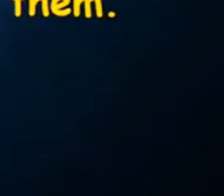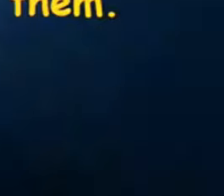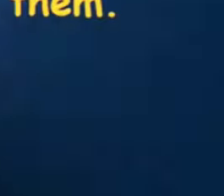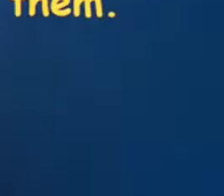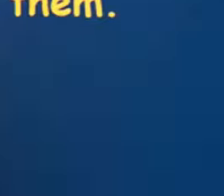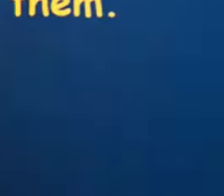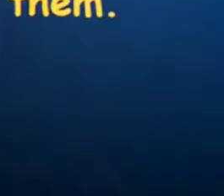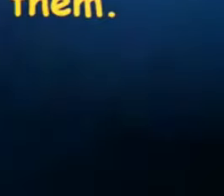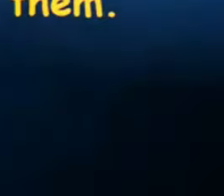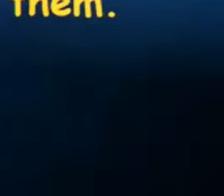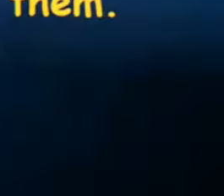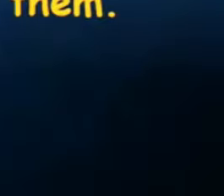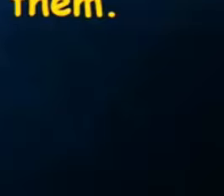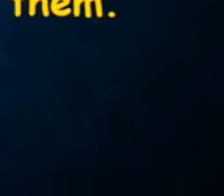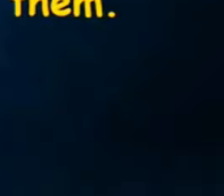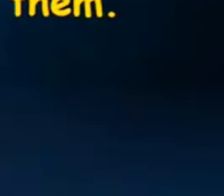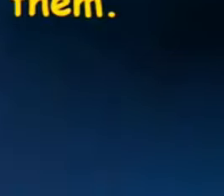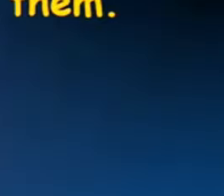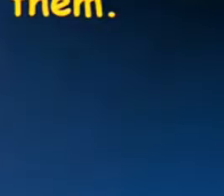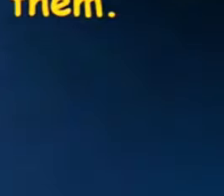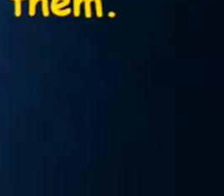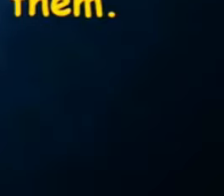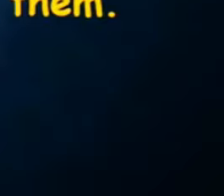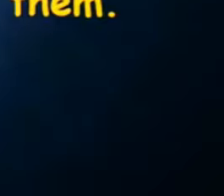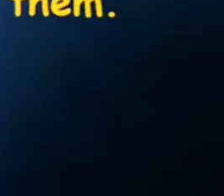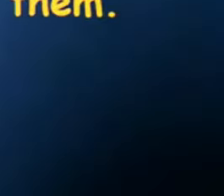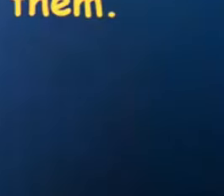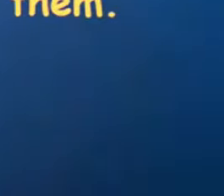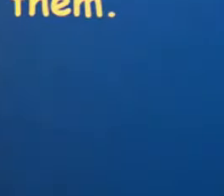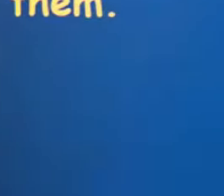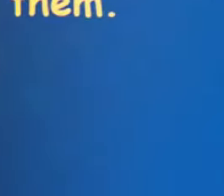Ships sink because of the water that gets in